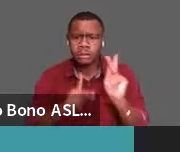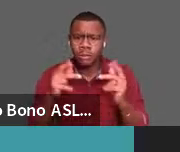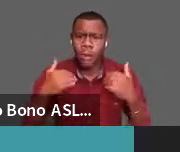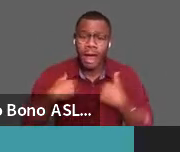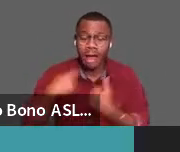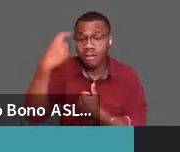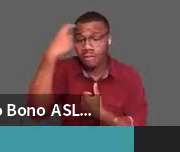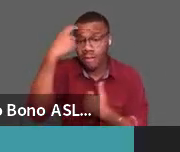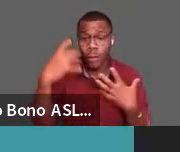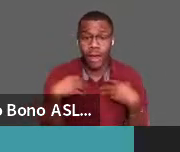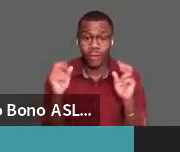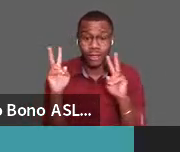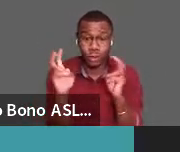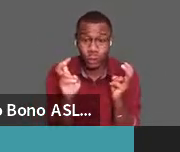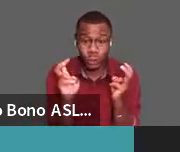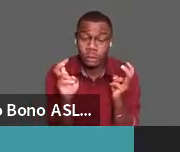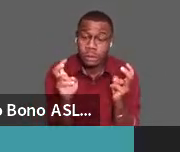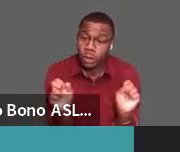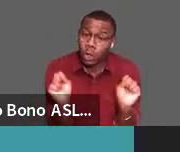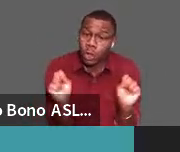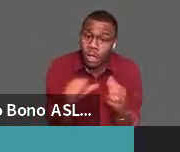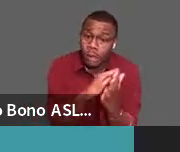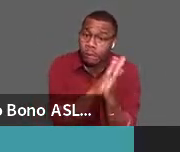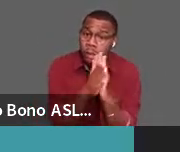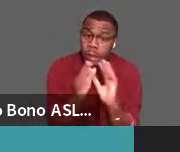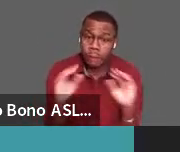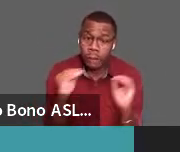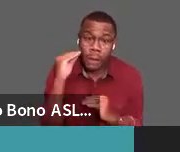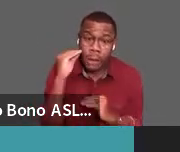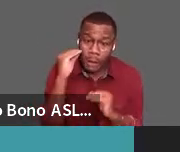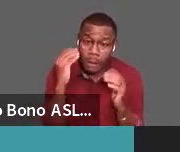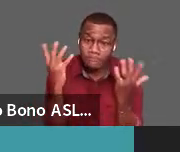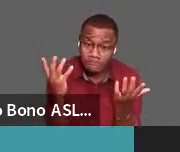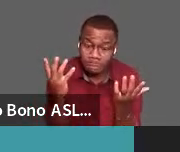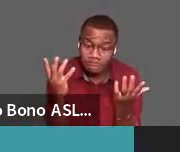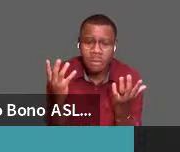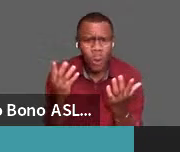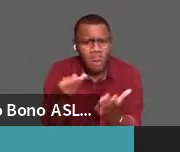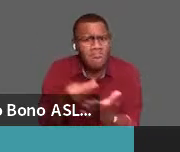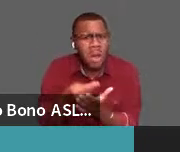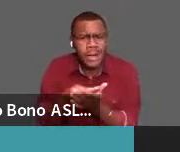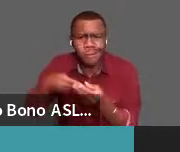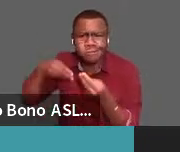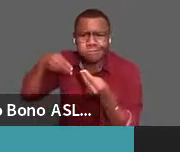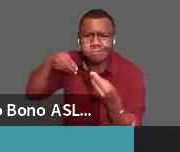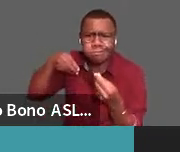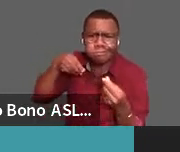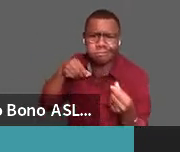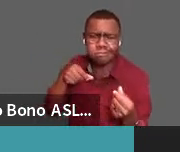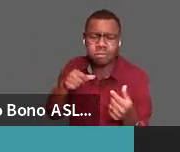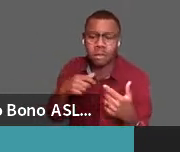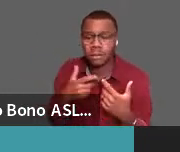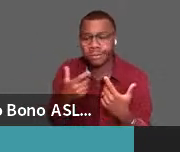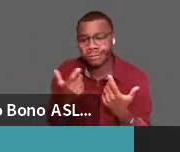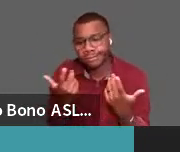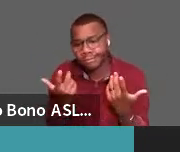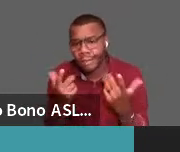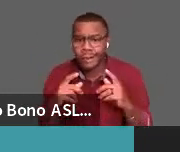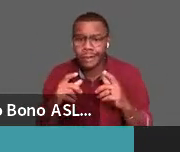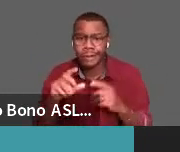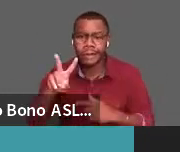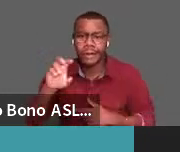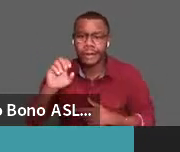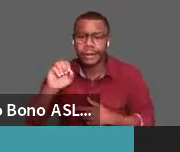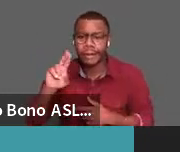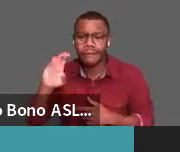of becoming homelessness. And they got a significant infusion of dollars, whether it's voucher dollars. It's